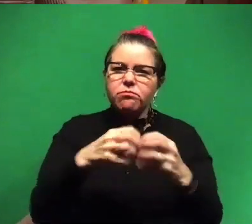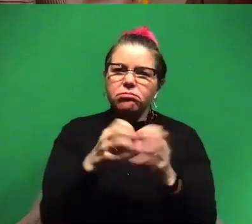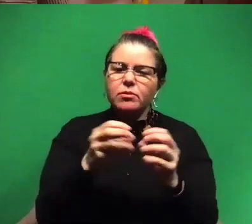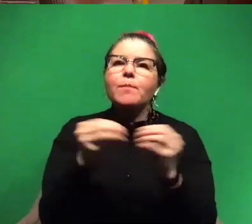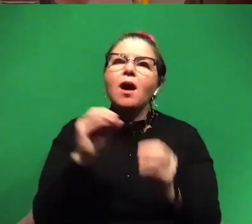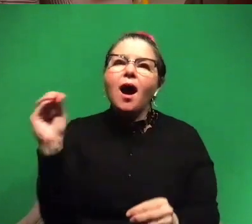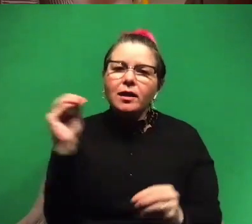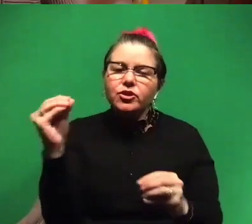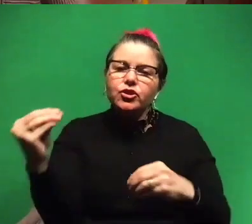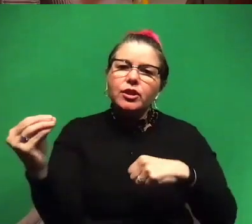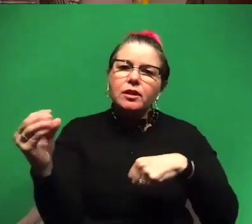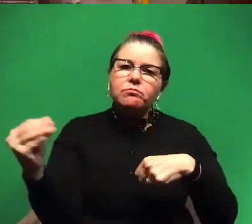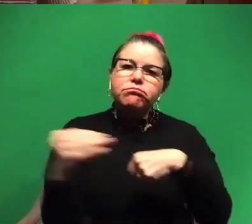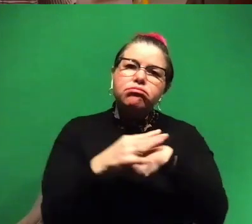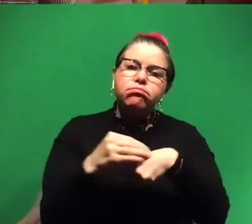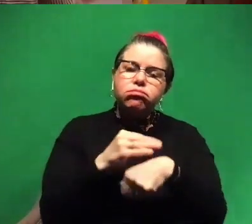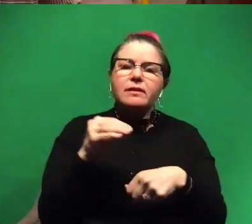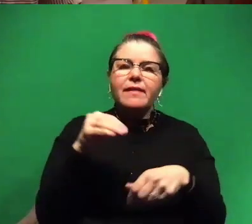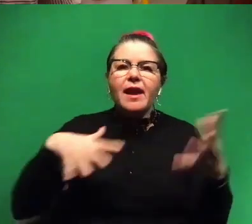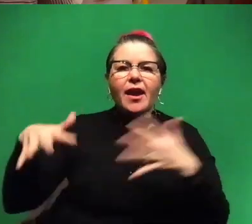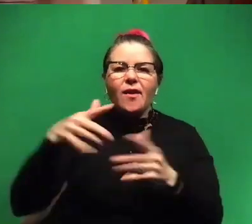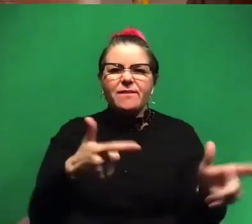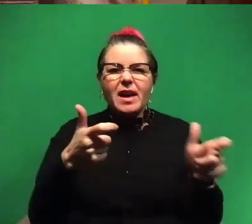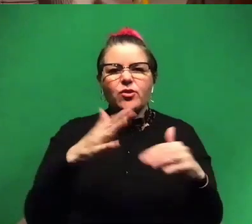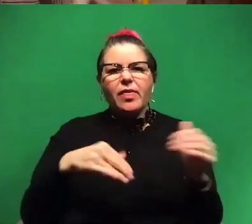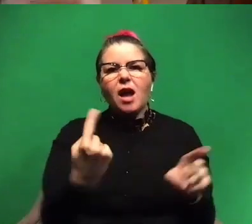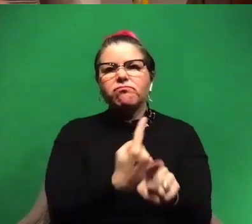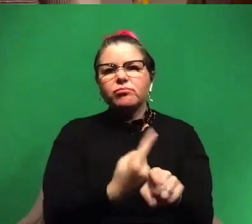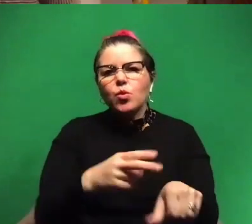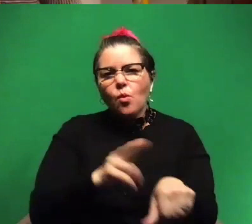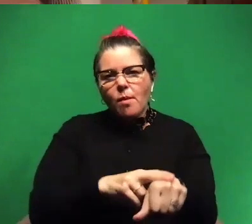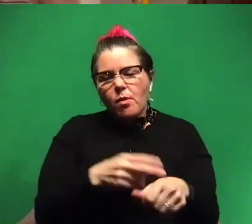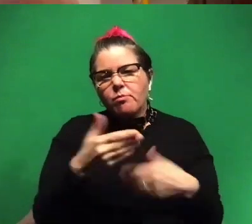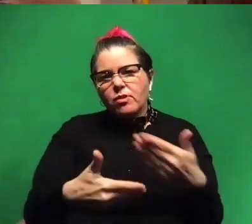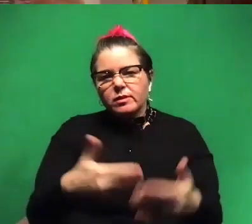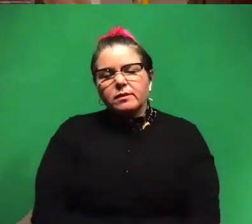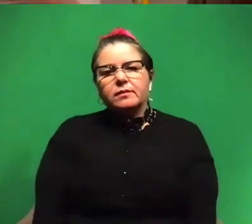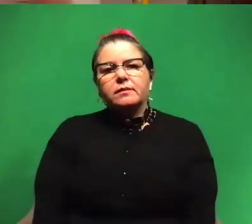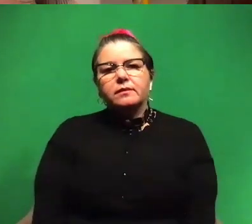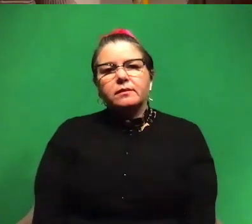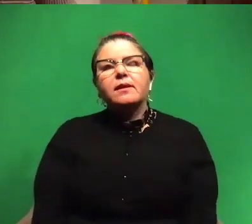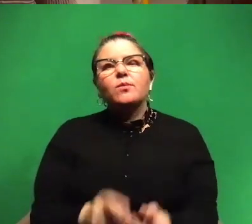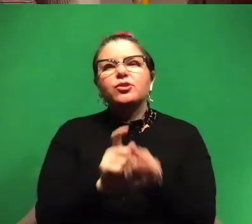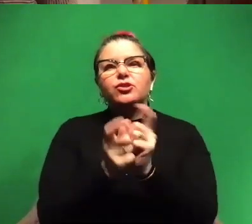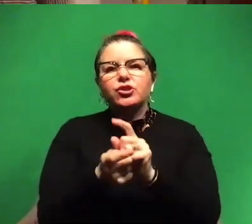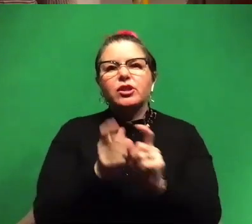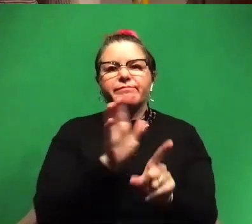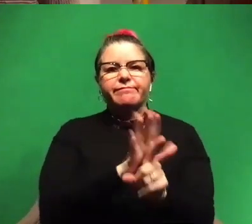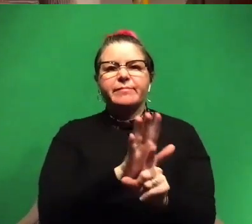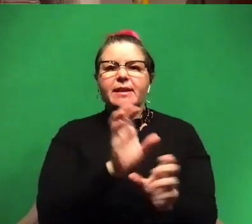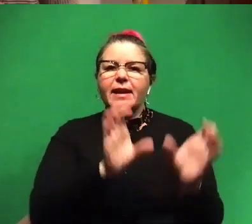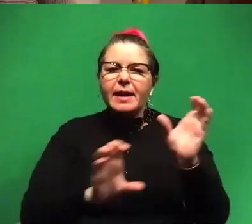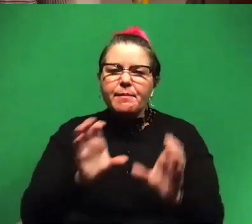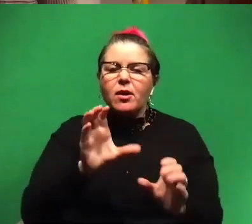the air faster than it would normally be exposed just in natural processes. And that changes the kind of chemical and